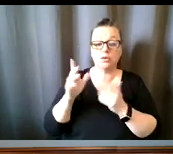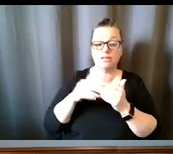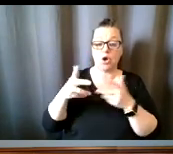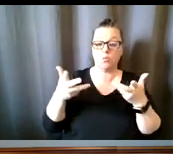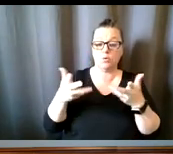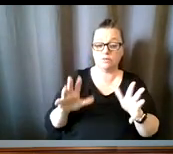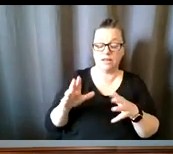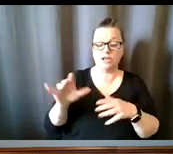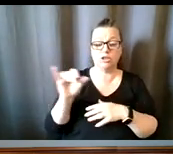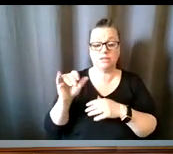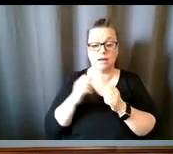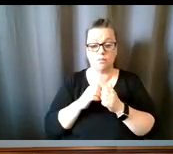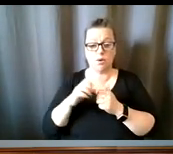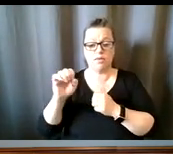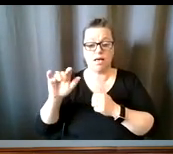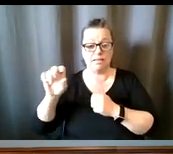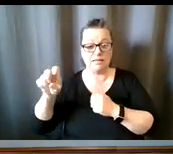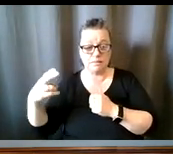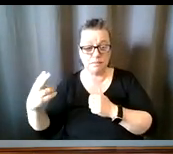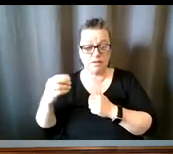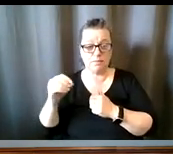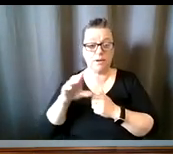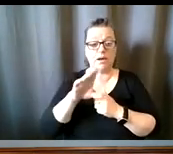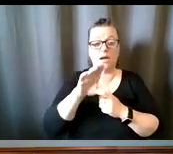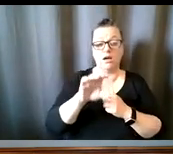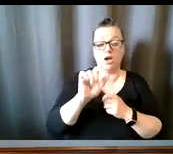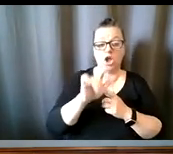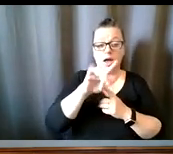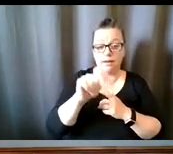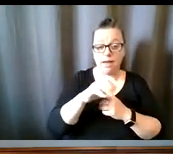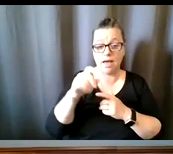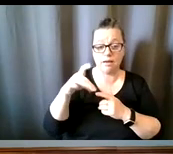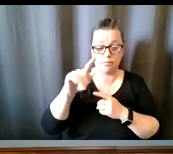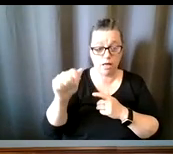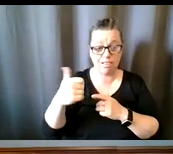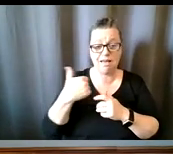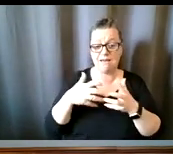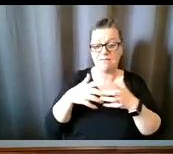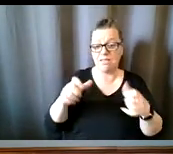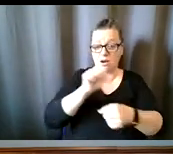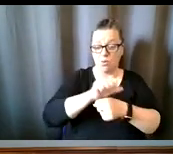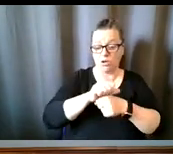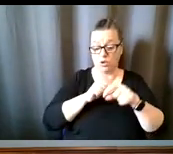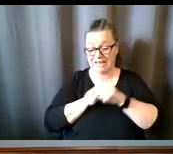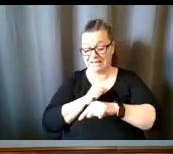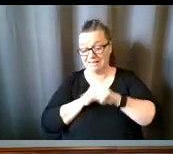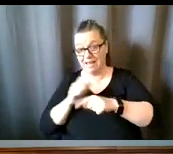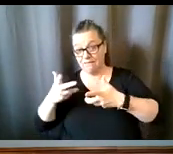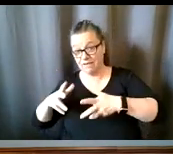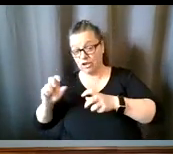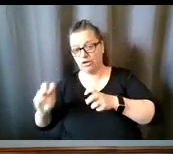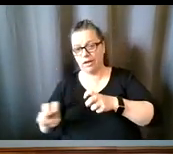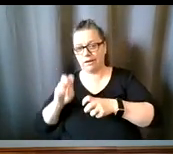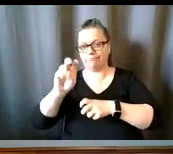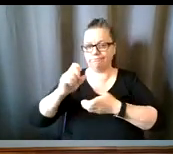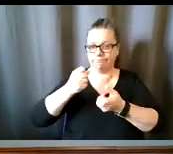so is Elizabeth. But both Claudia and Paula have a lot of work. And so as Julie and Elizabeth finish up their items, they may be able to then provide